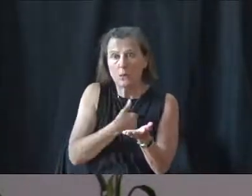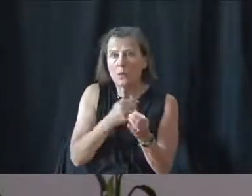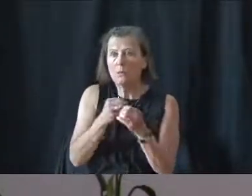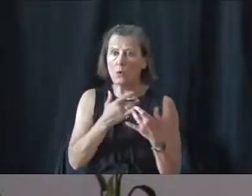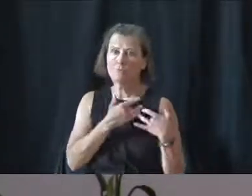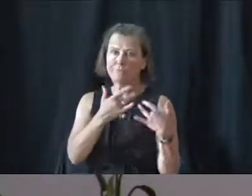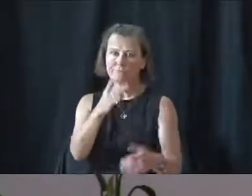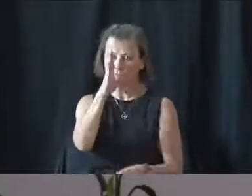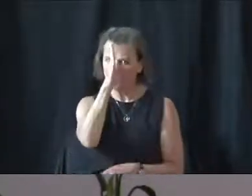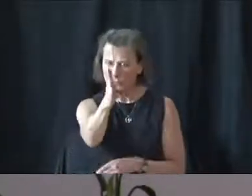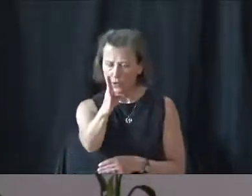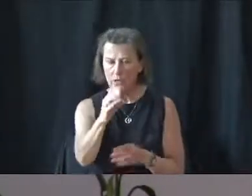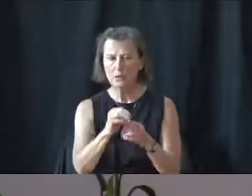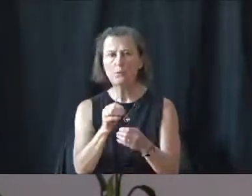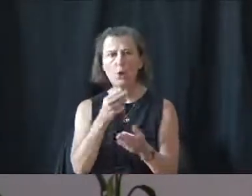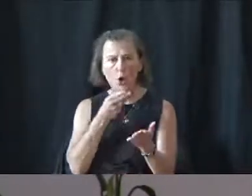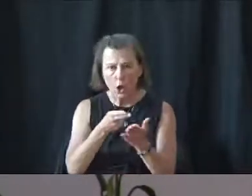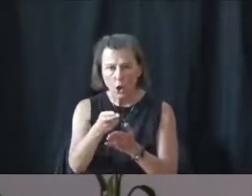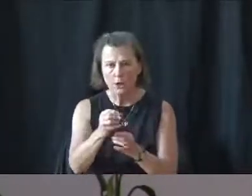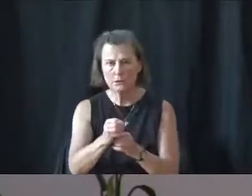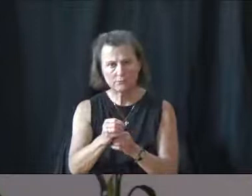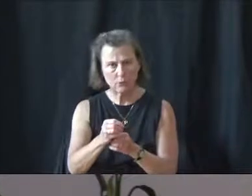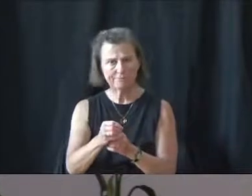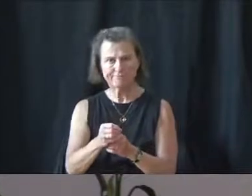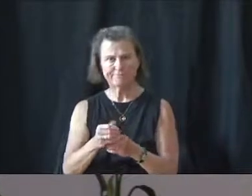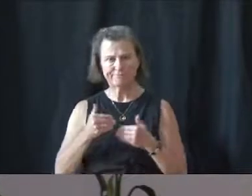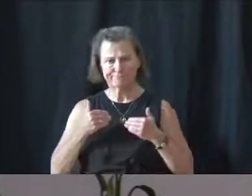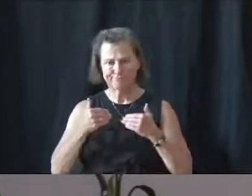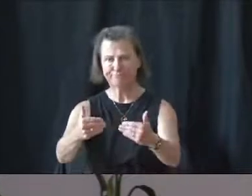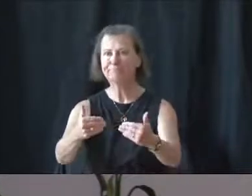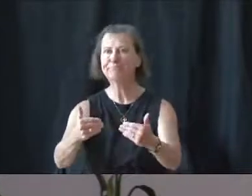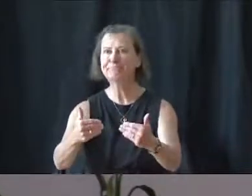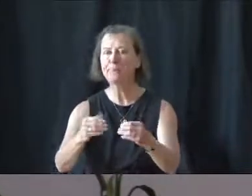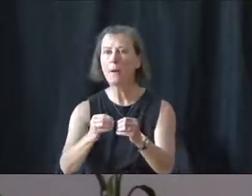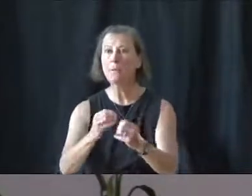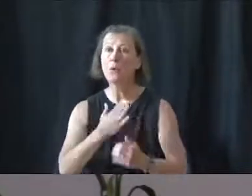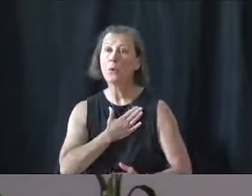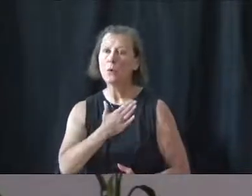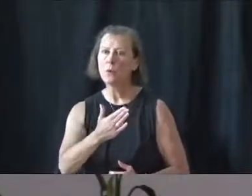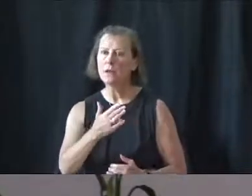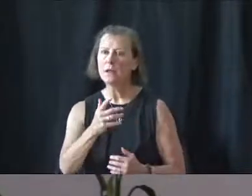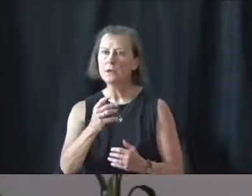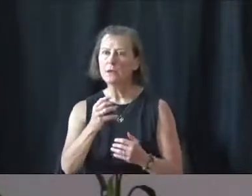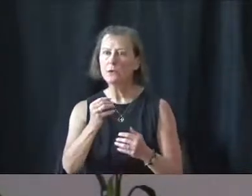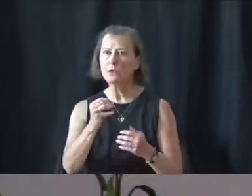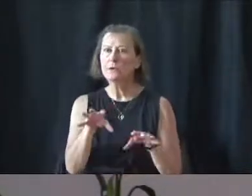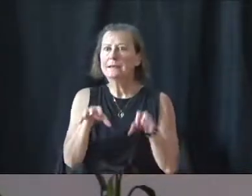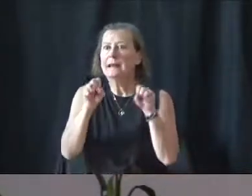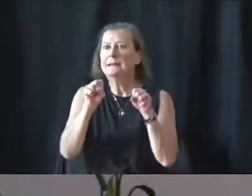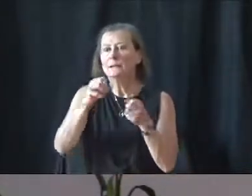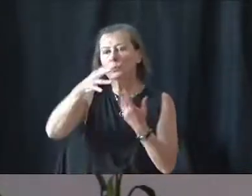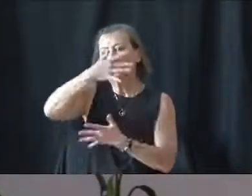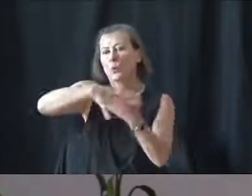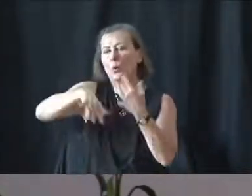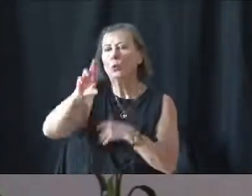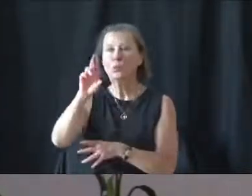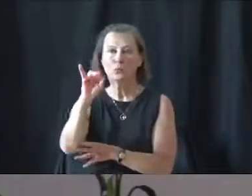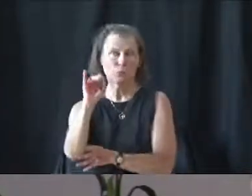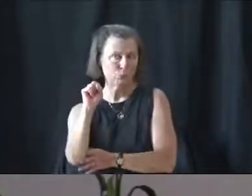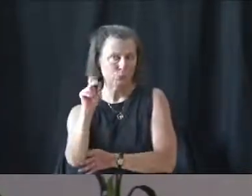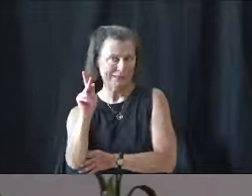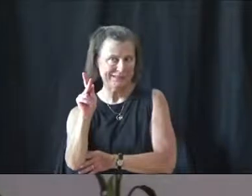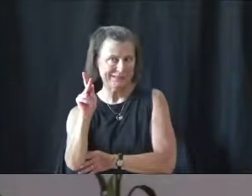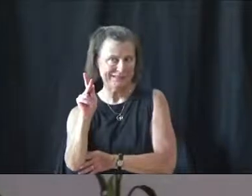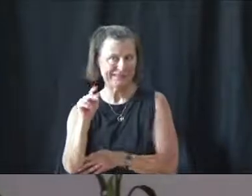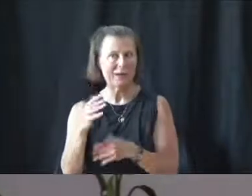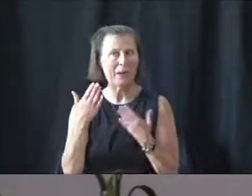straightforward, more honest, more direct, more willing to take a social risk. We may have